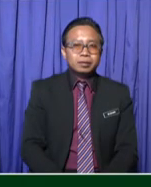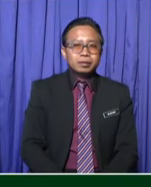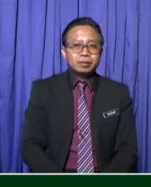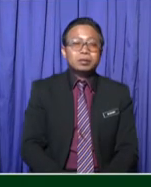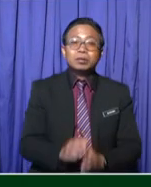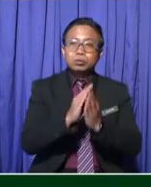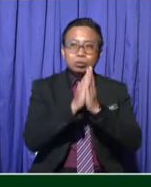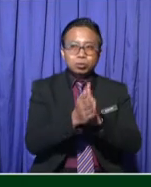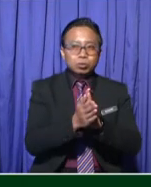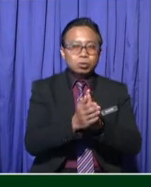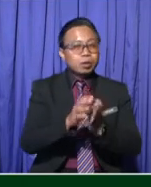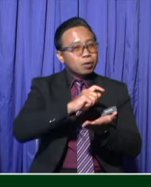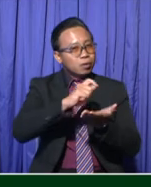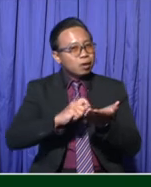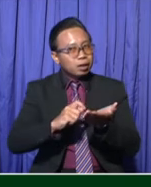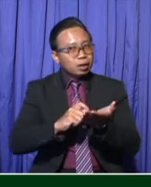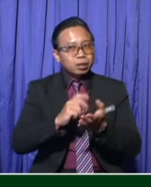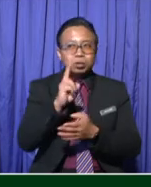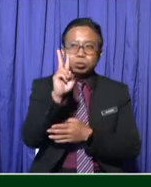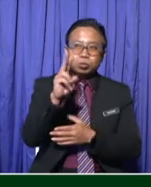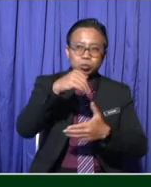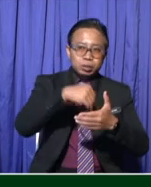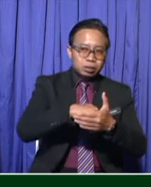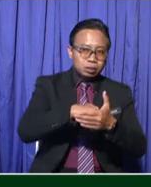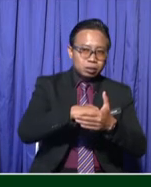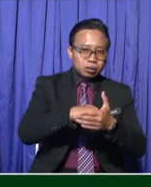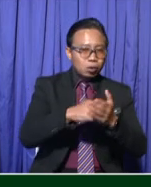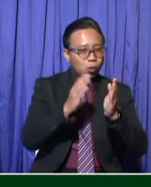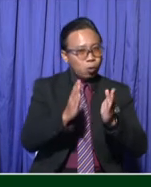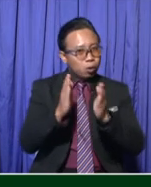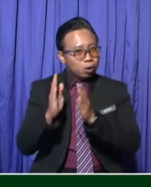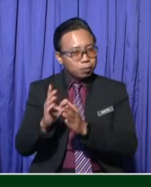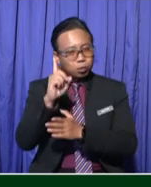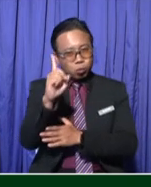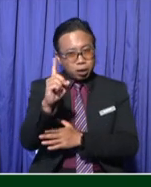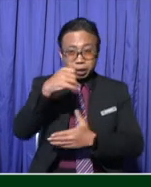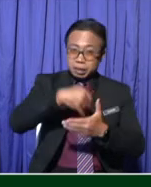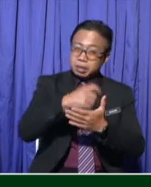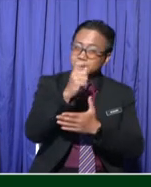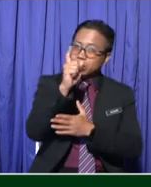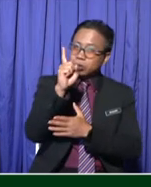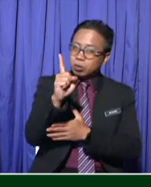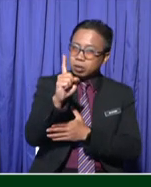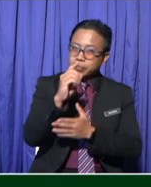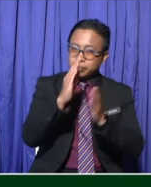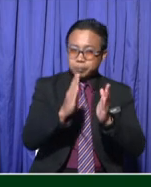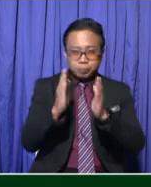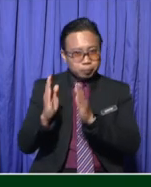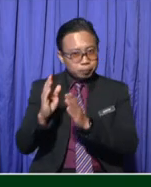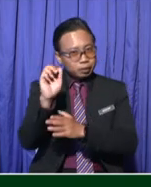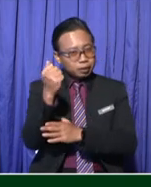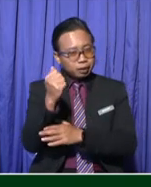So, write 2 in the column ones and 1 in the column tens.